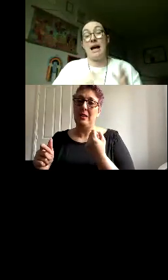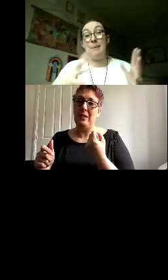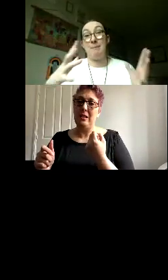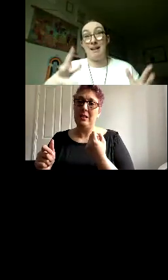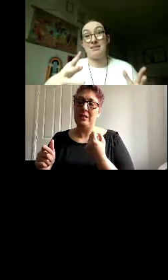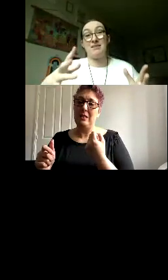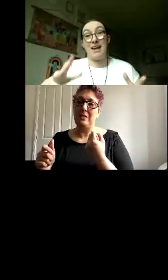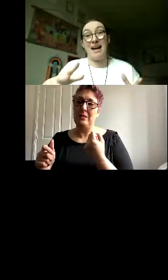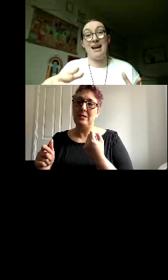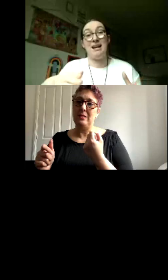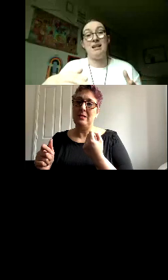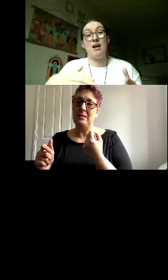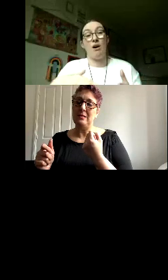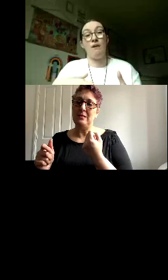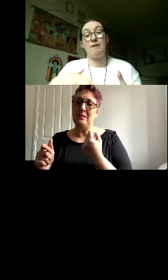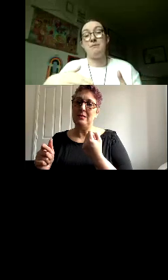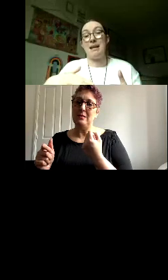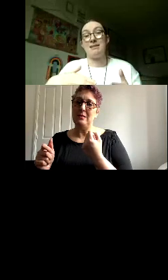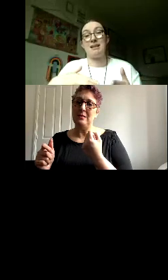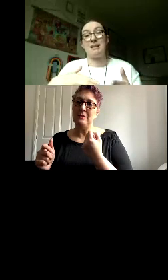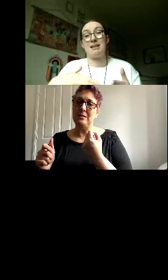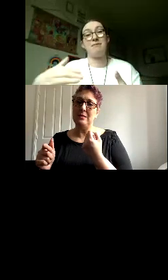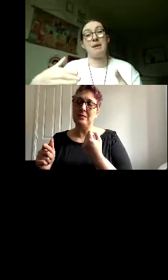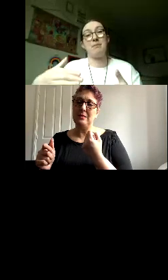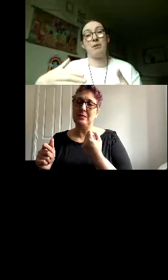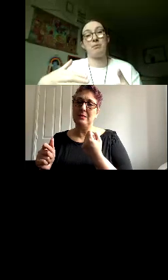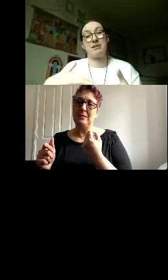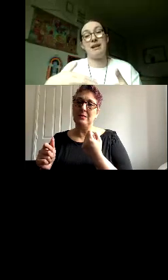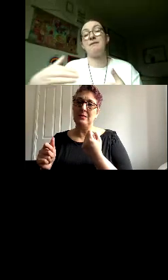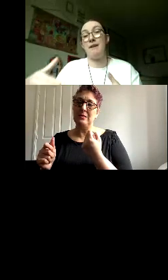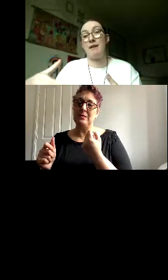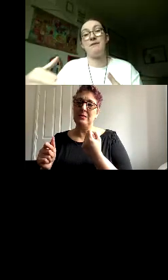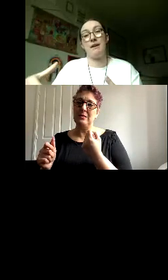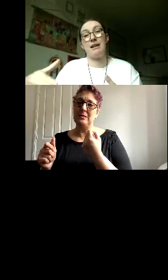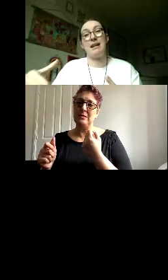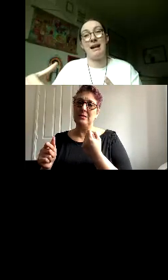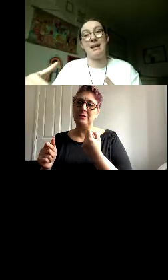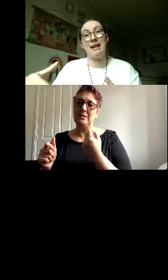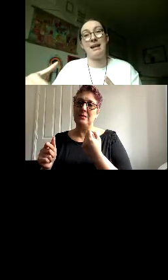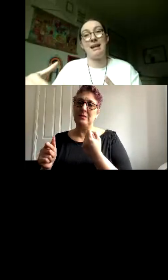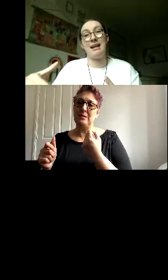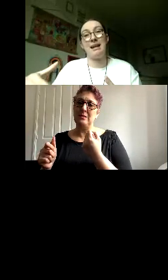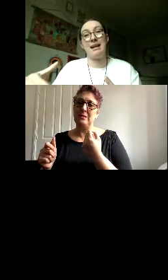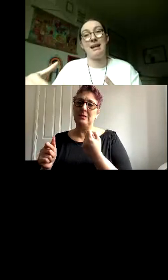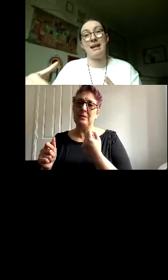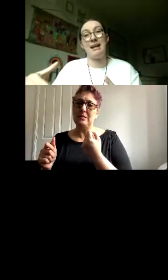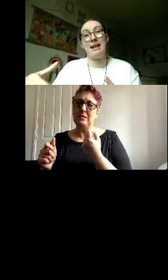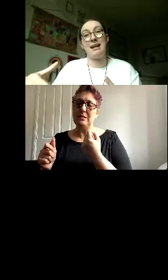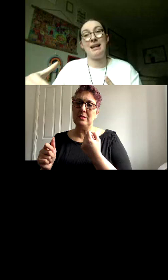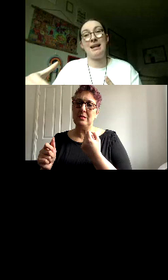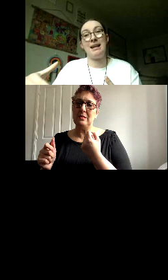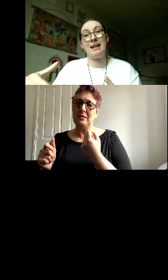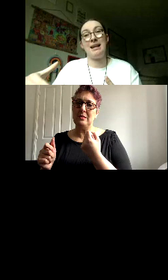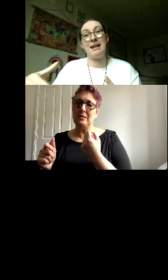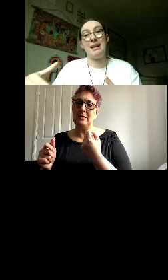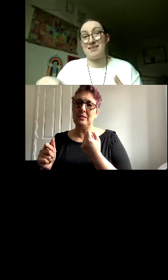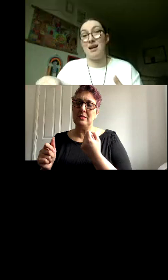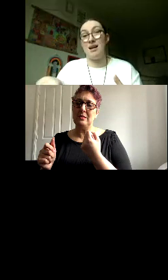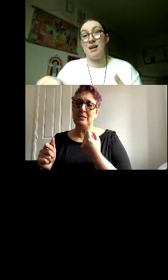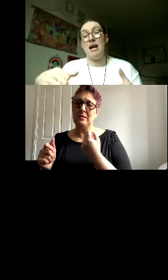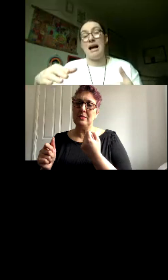within palliative care, often means that deaf people present very, very late, particularly deaf people with